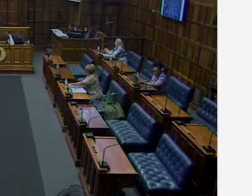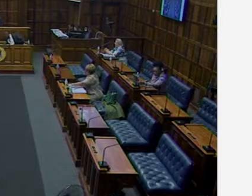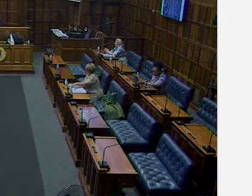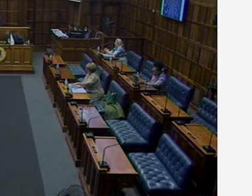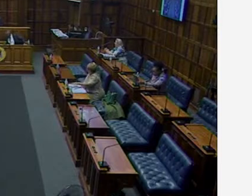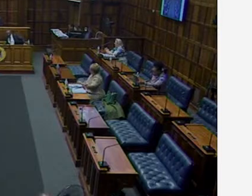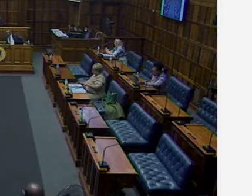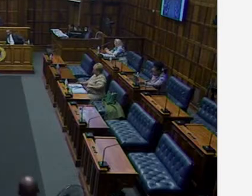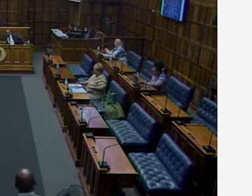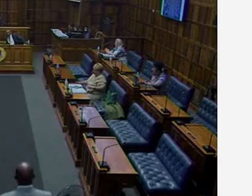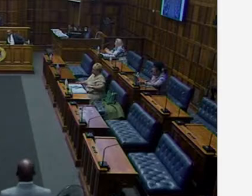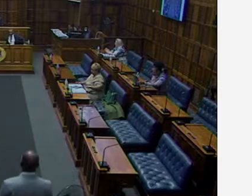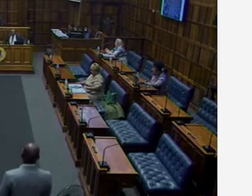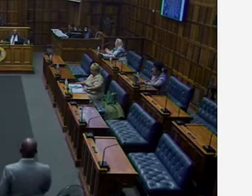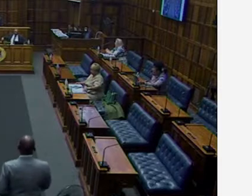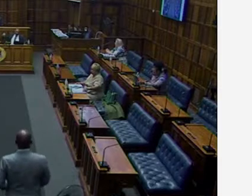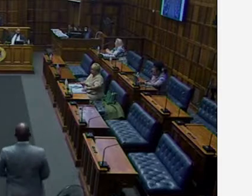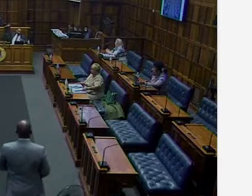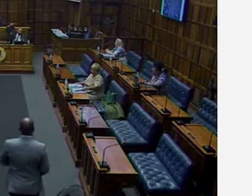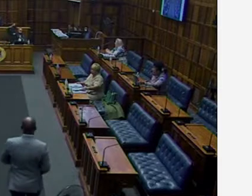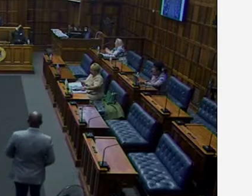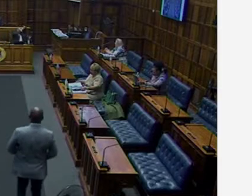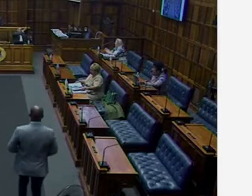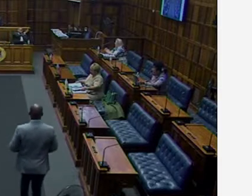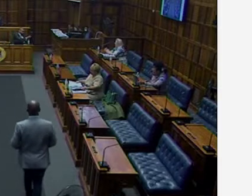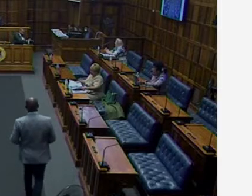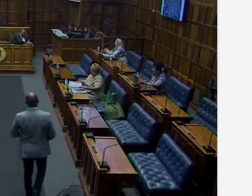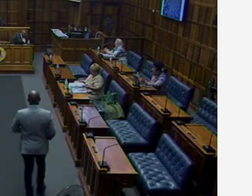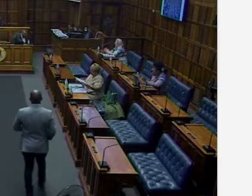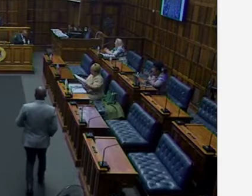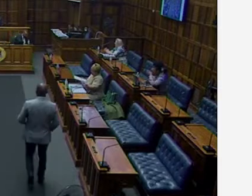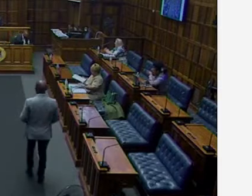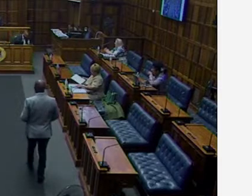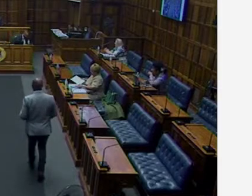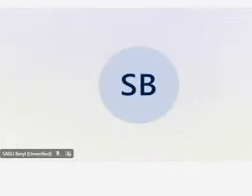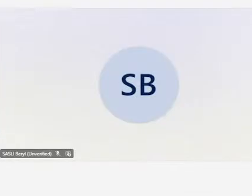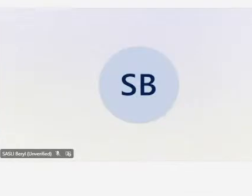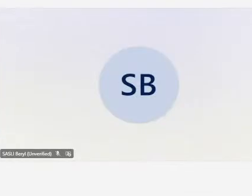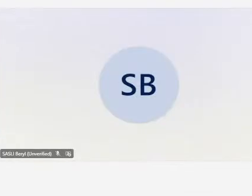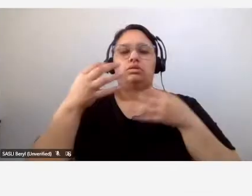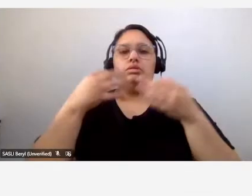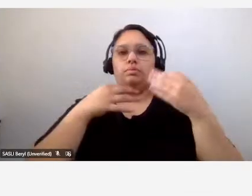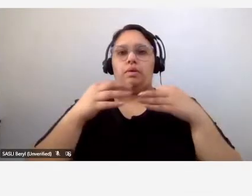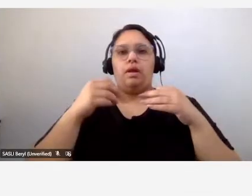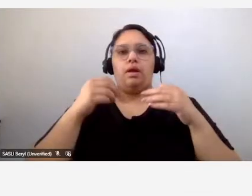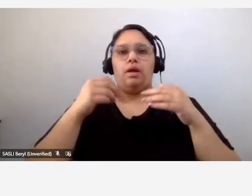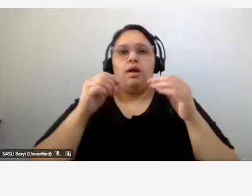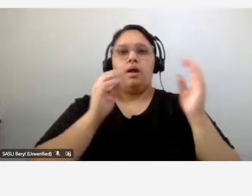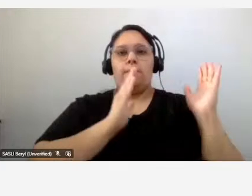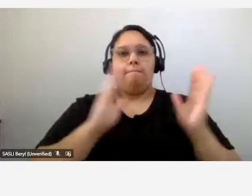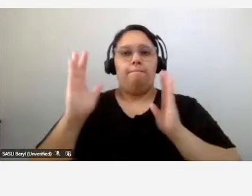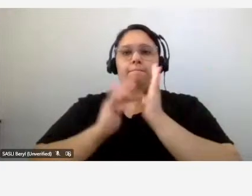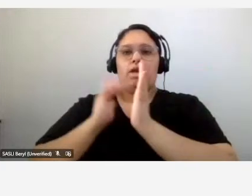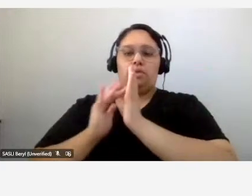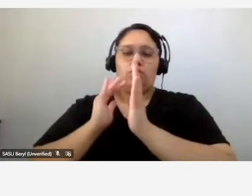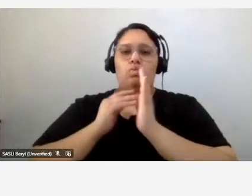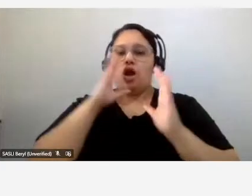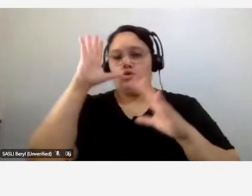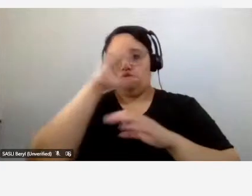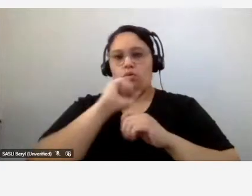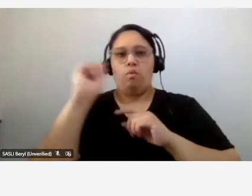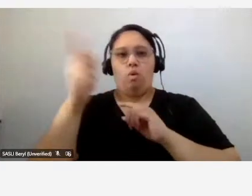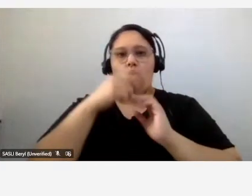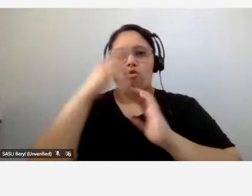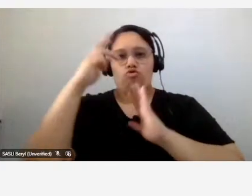through it page by page. We're going to assume everyone has read and studied the report. We have